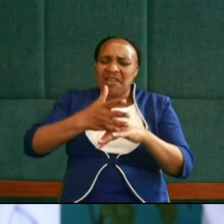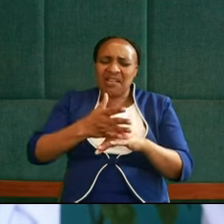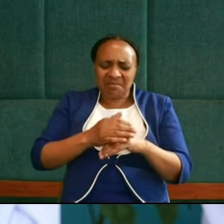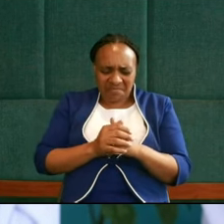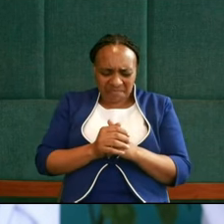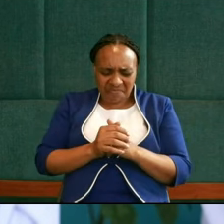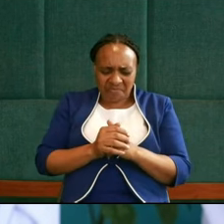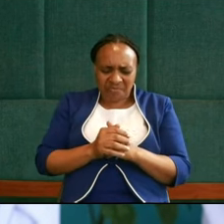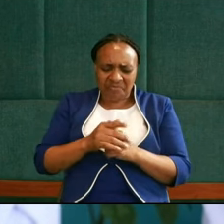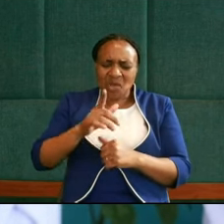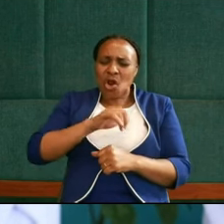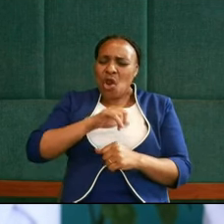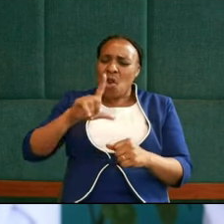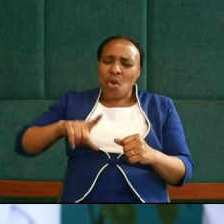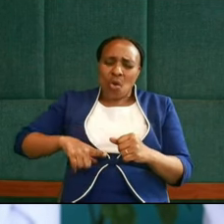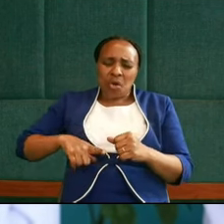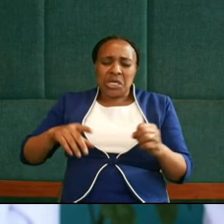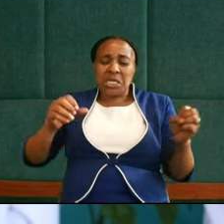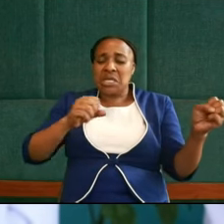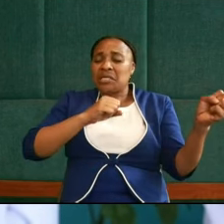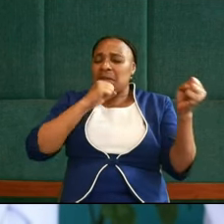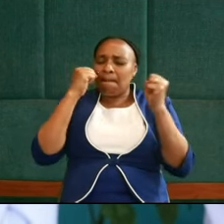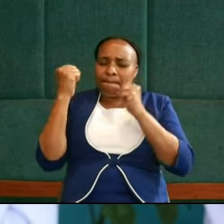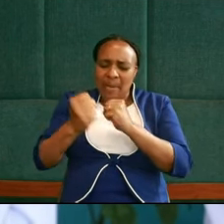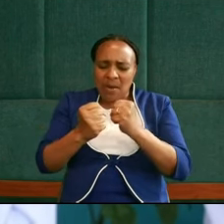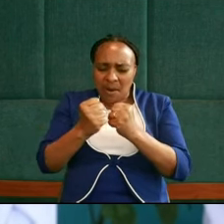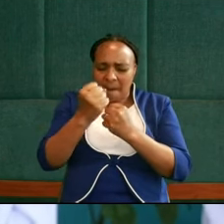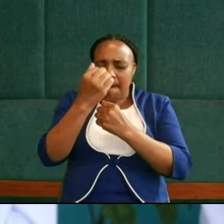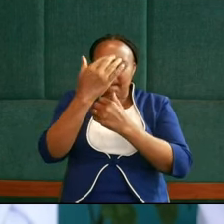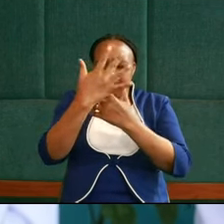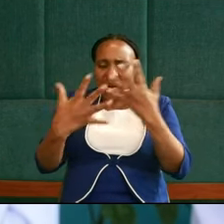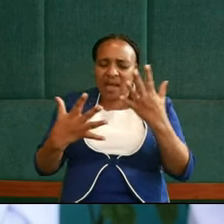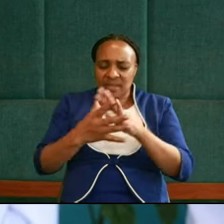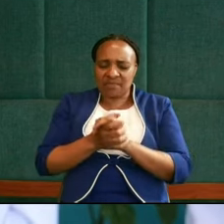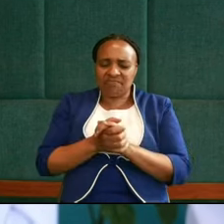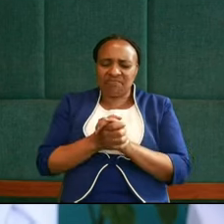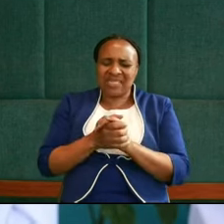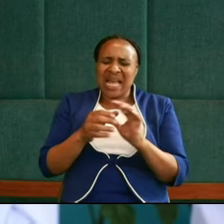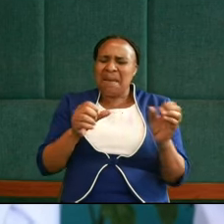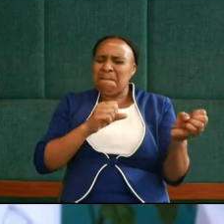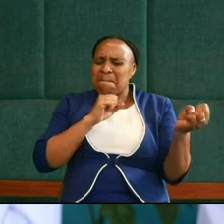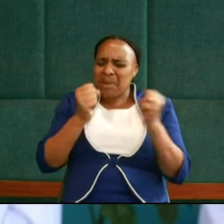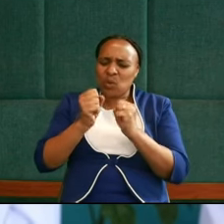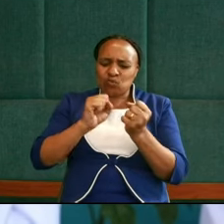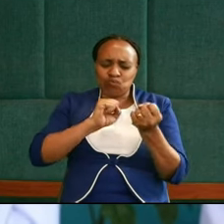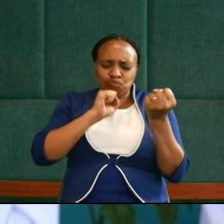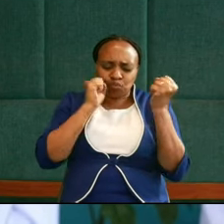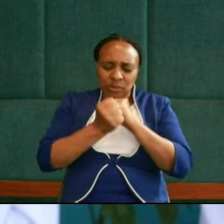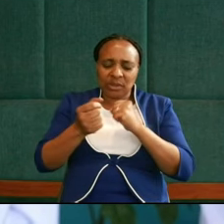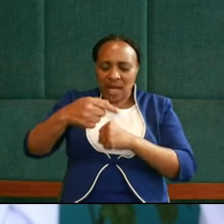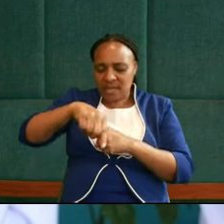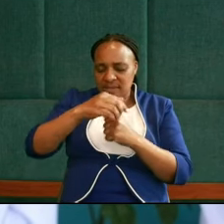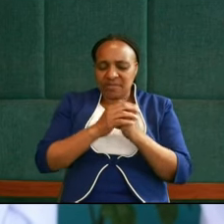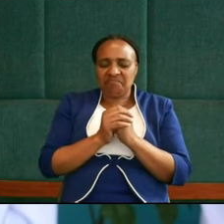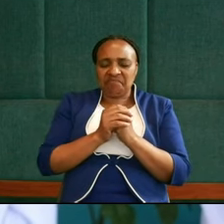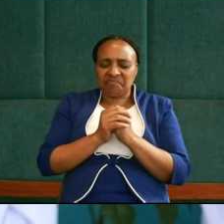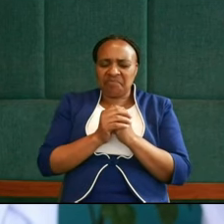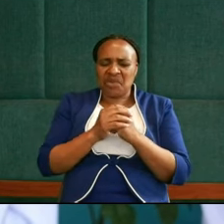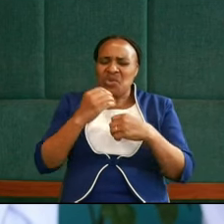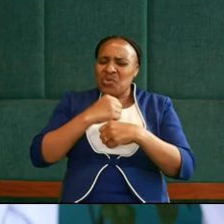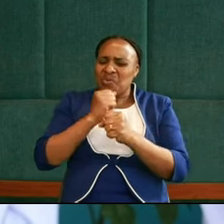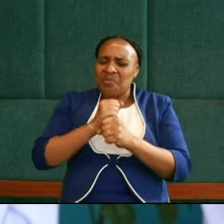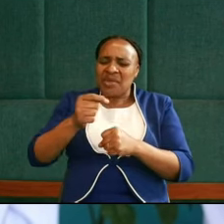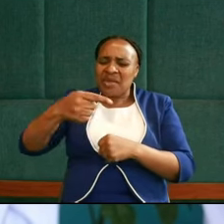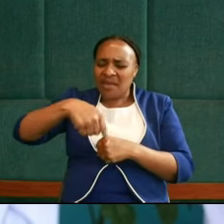Lord, there is power in the blood. Amen. Power to change us. Amen. To make